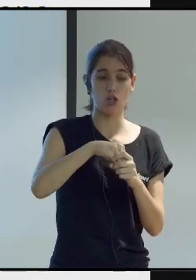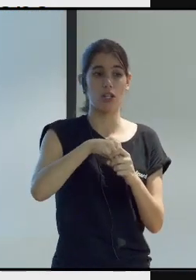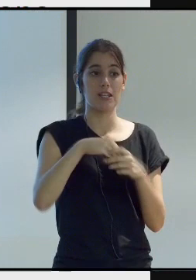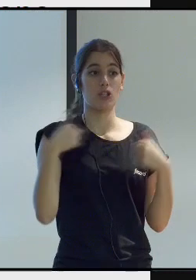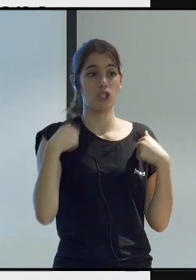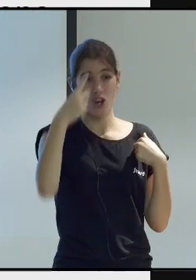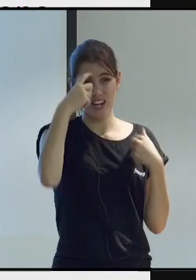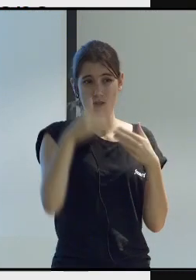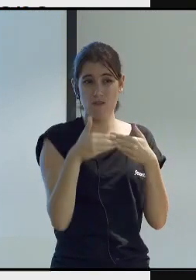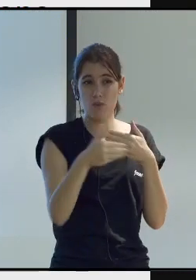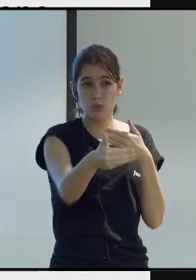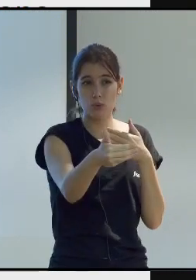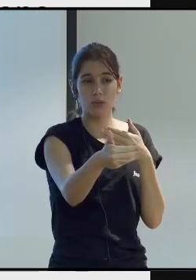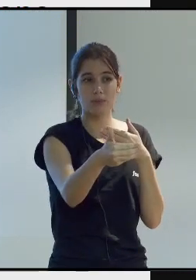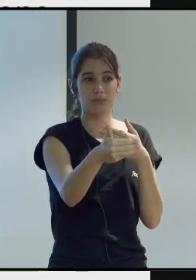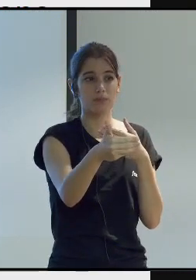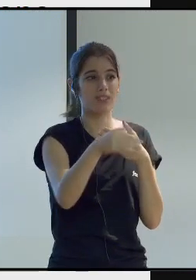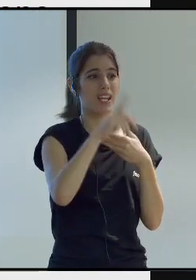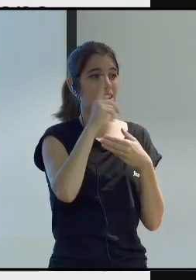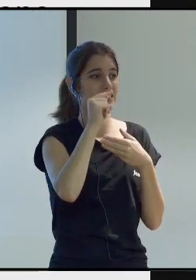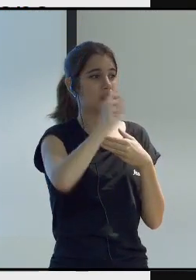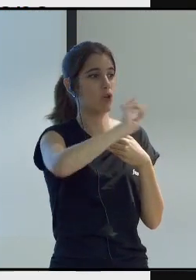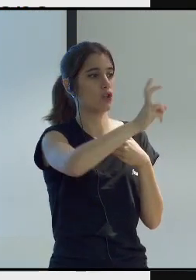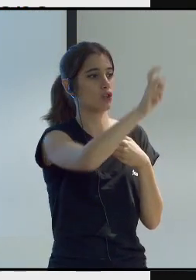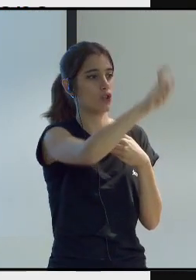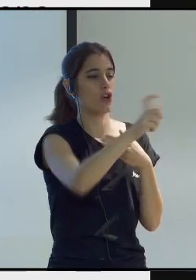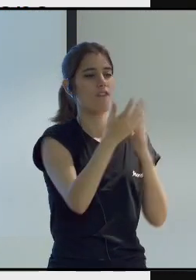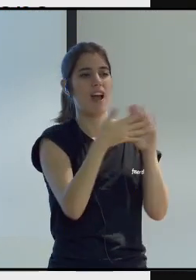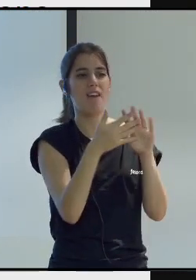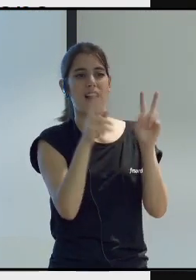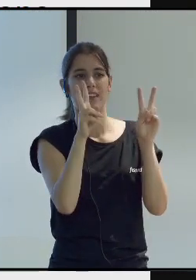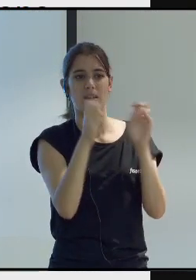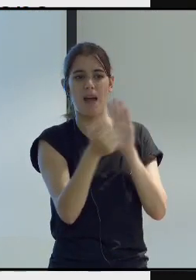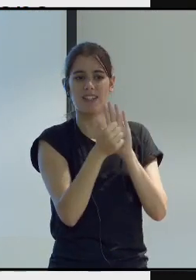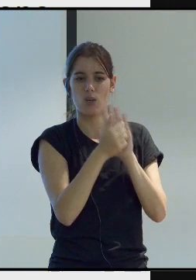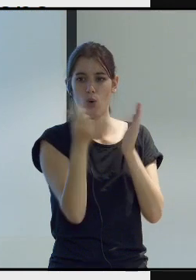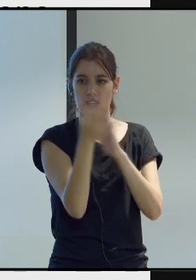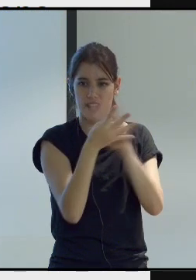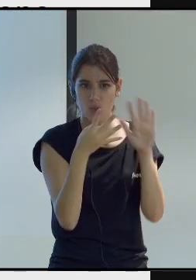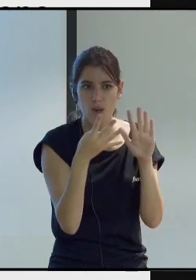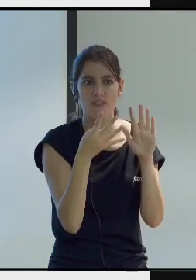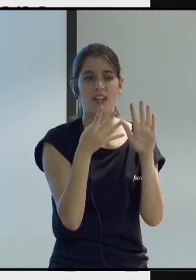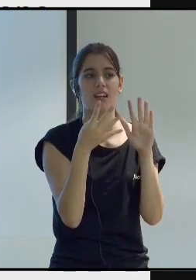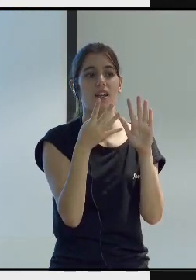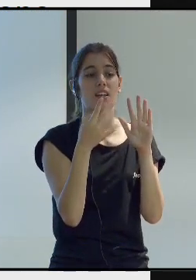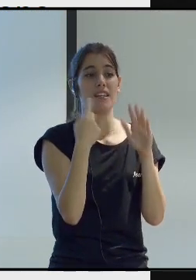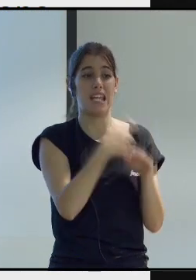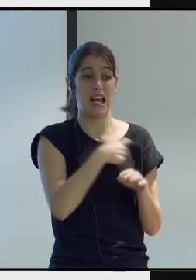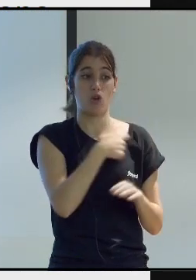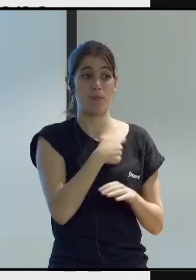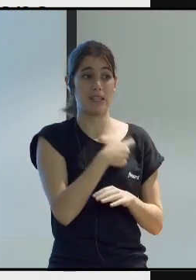Stig will speak about the general comment on Article 19, that the committee of the